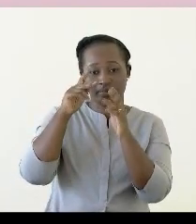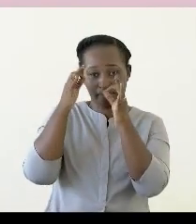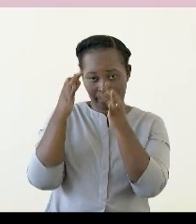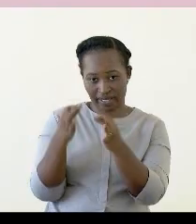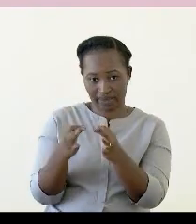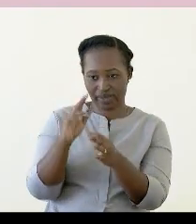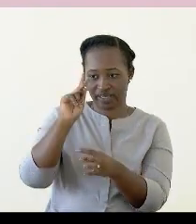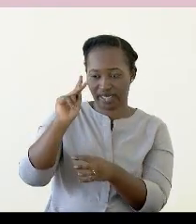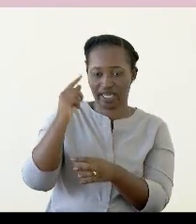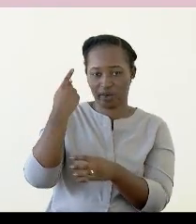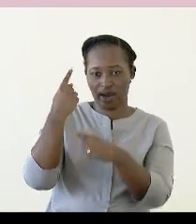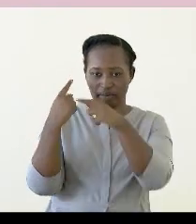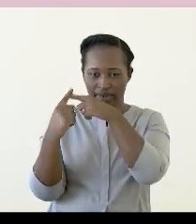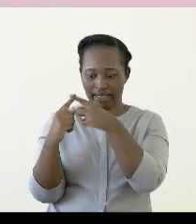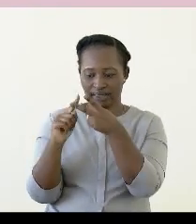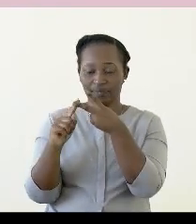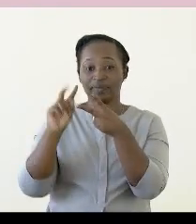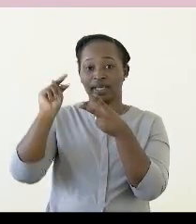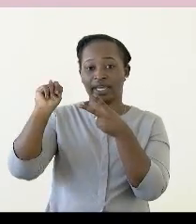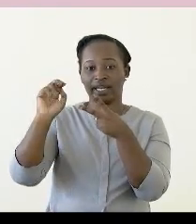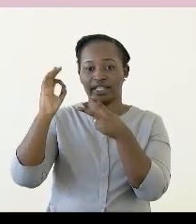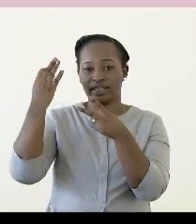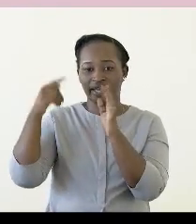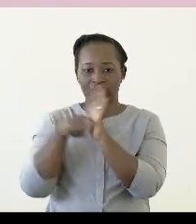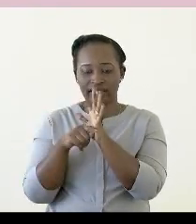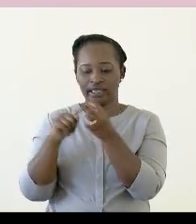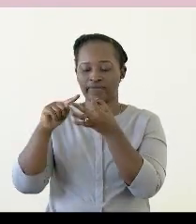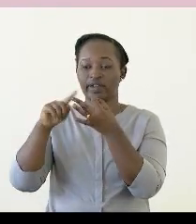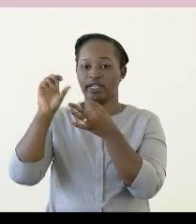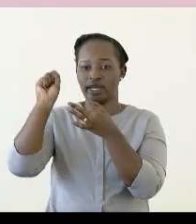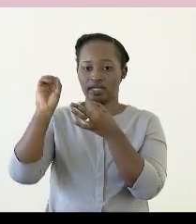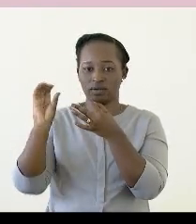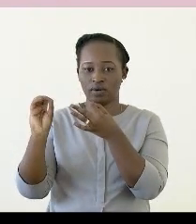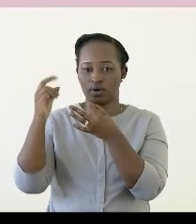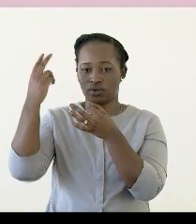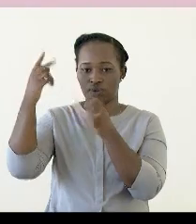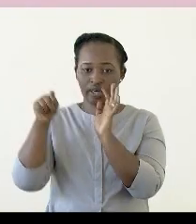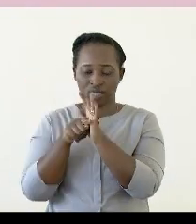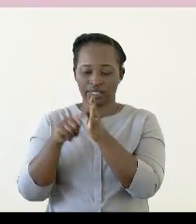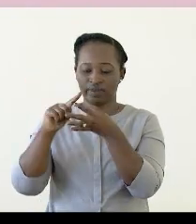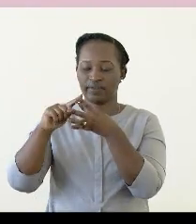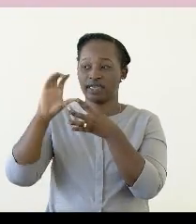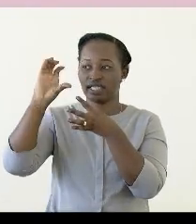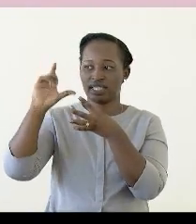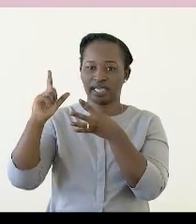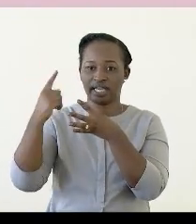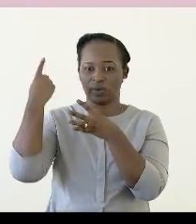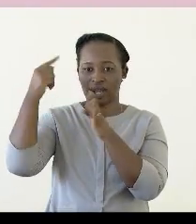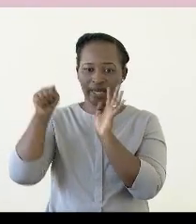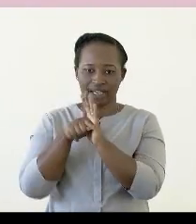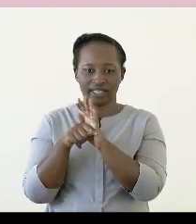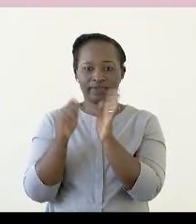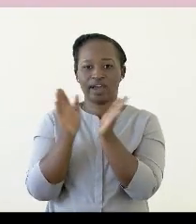K1+, N3 negative, SO3 2 negative, Cl1 negative,